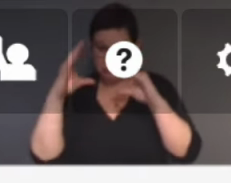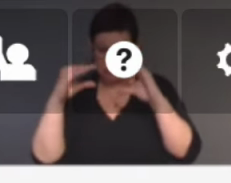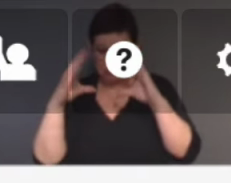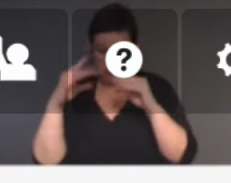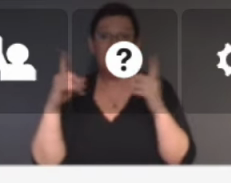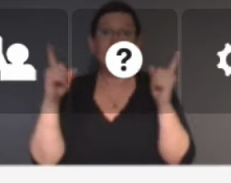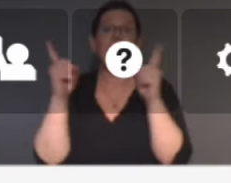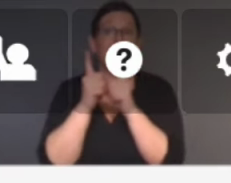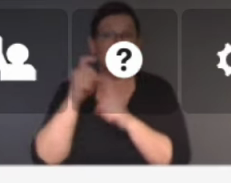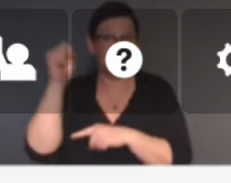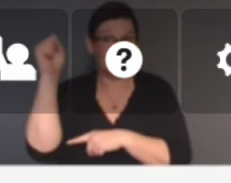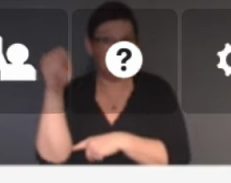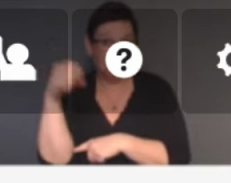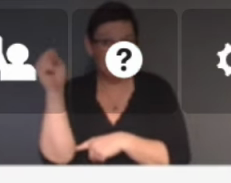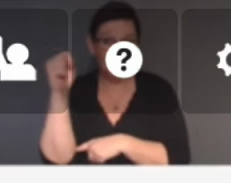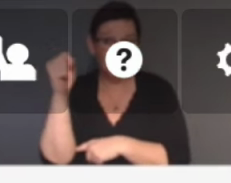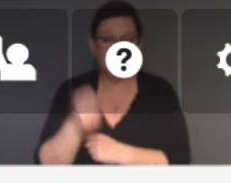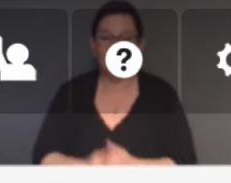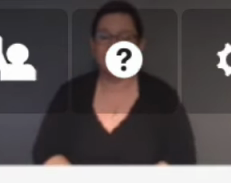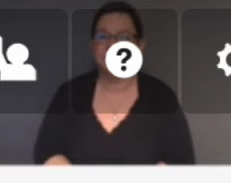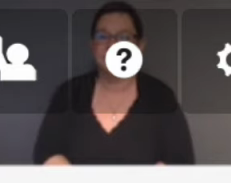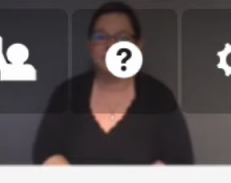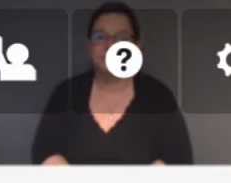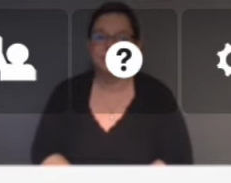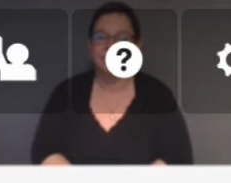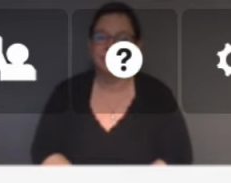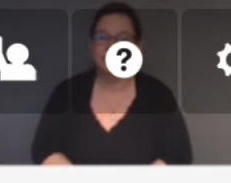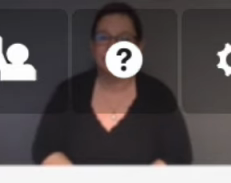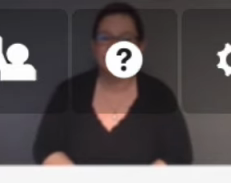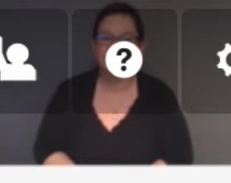Let's continue with the questions we often receive.